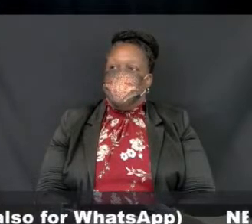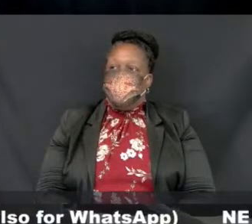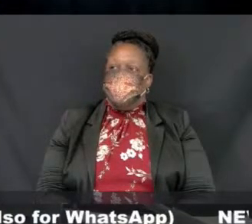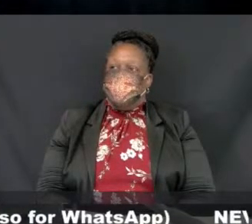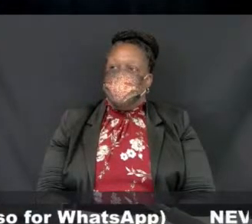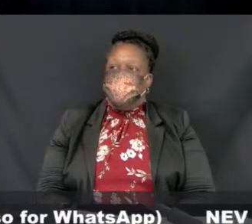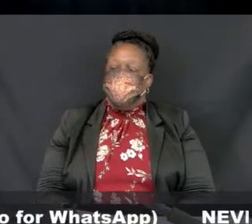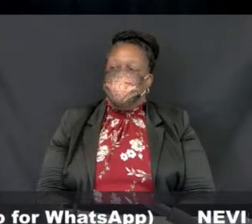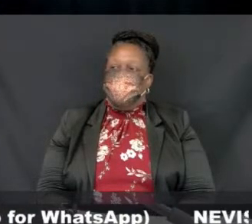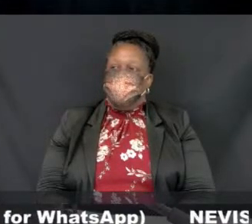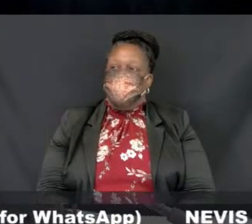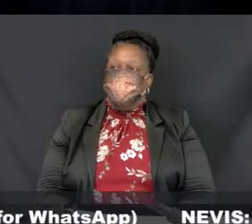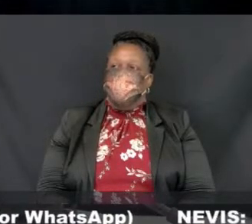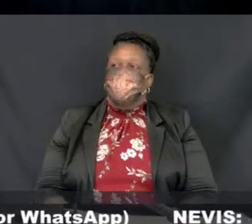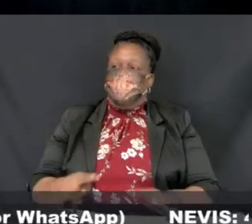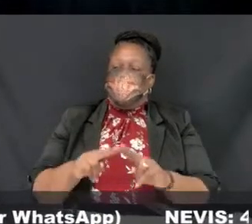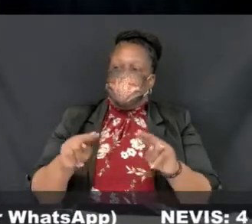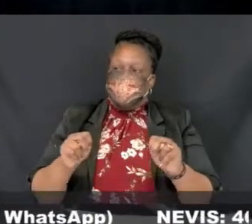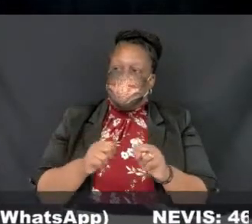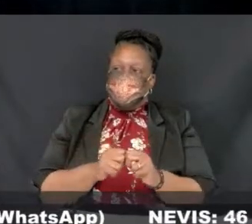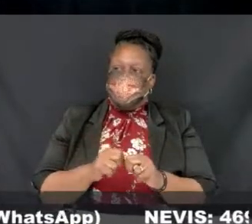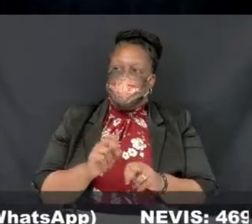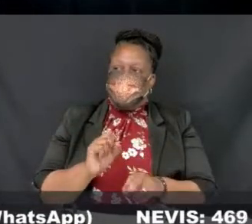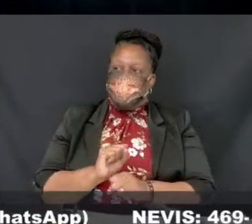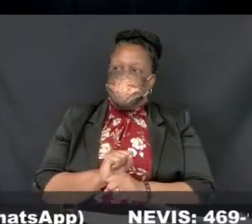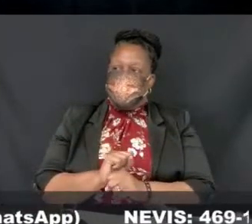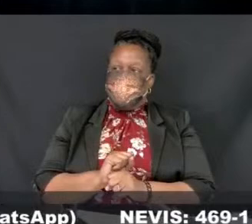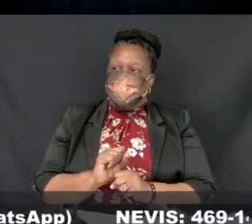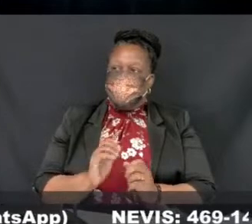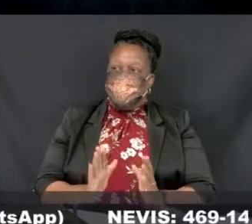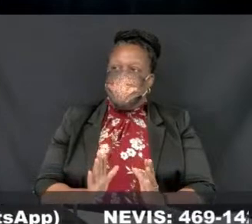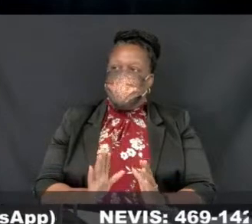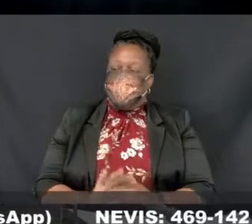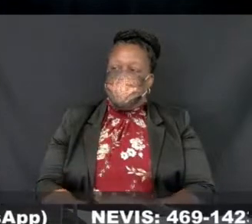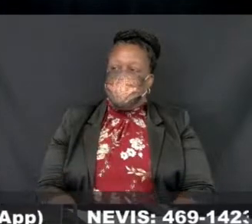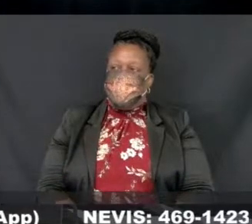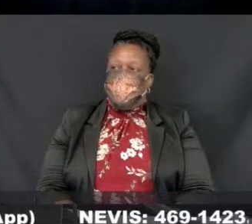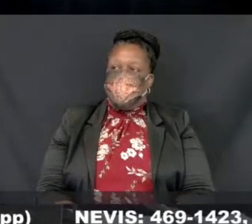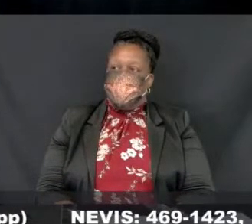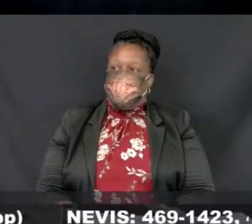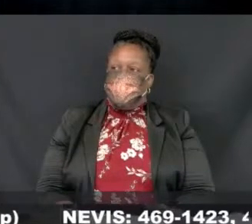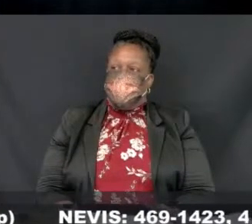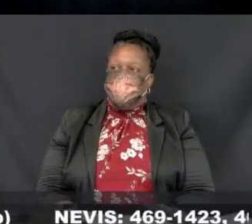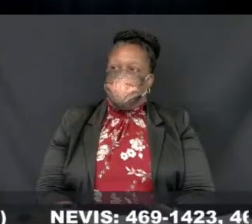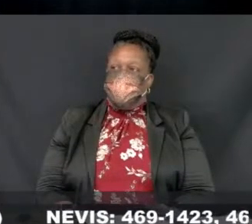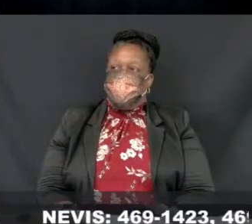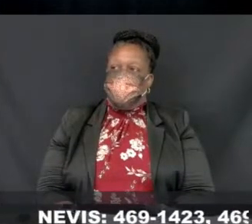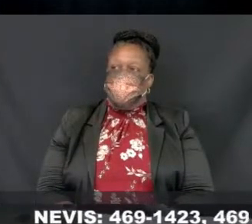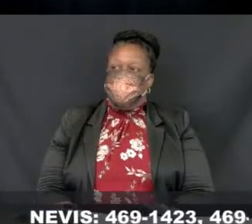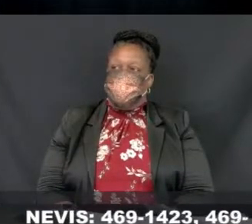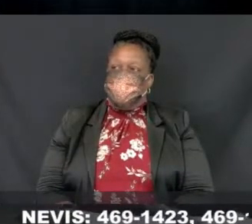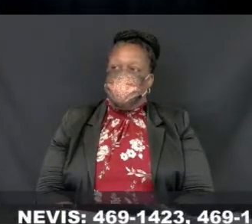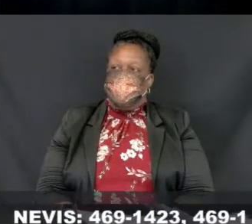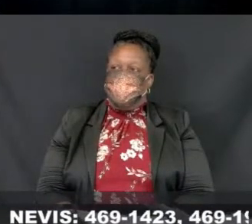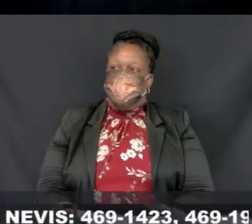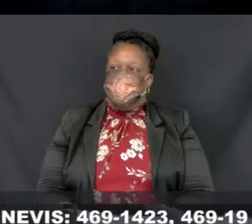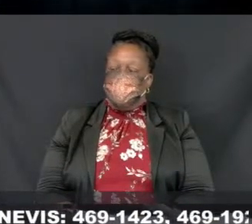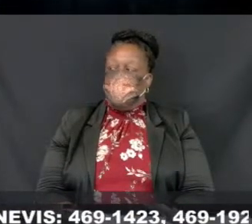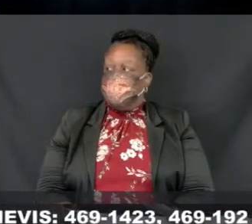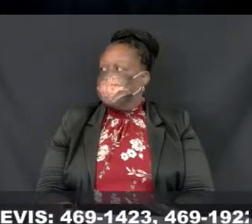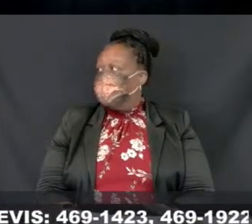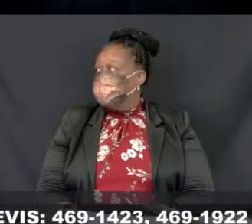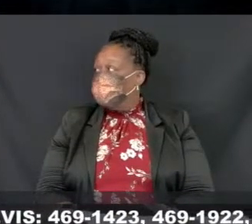Disaster Management Department and Nevis. Mr. Michael Manners, Nevis Air and Seaport Authority. Ms. Jacqueline Brown, Deputy